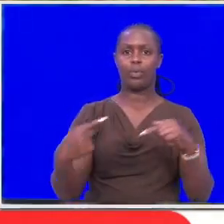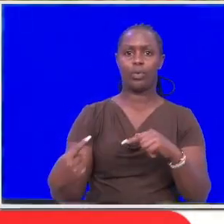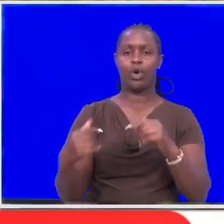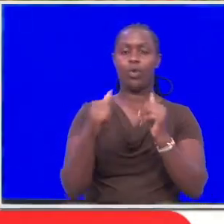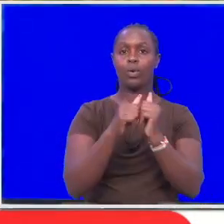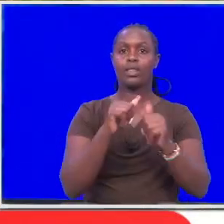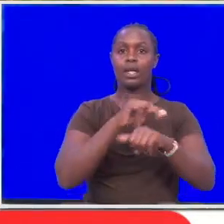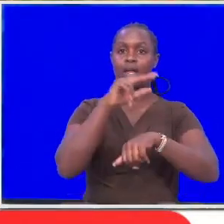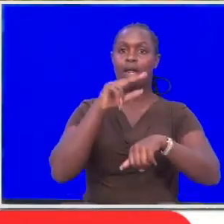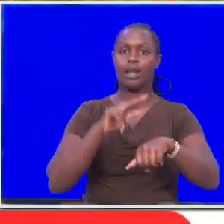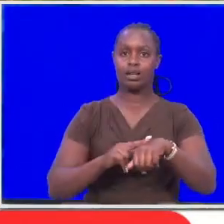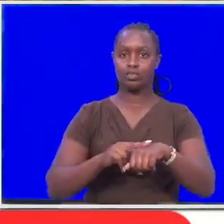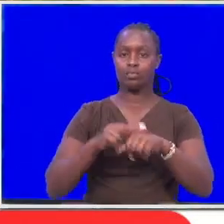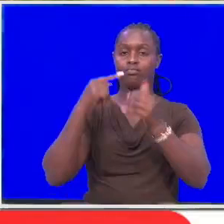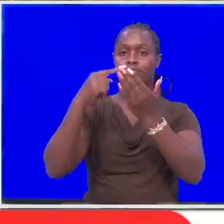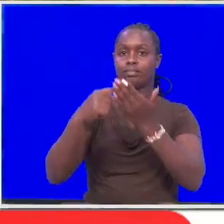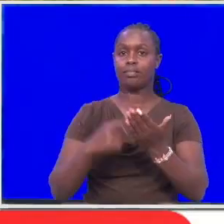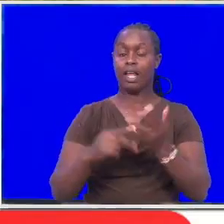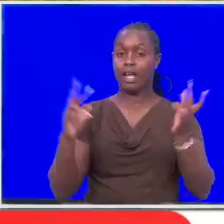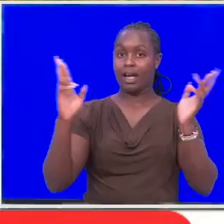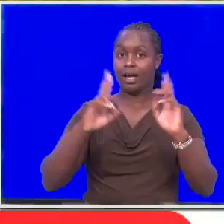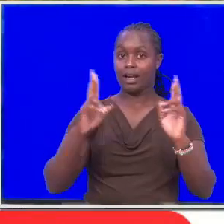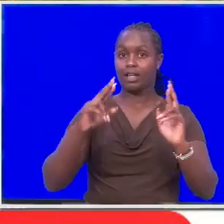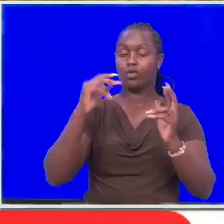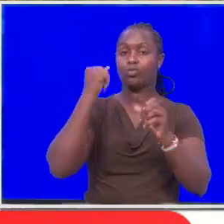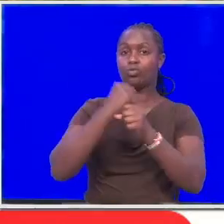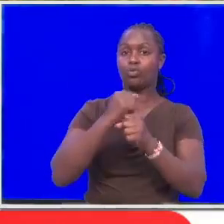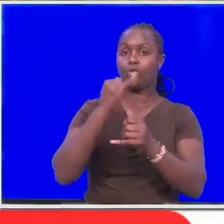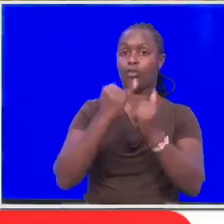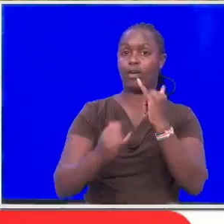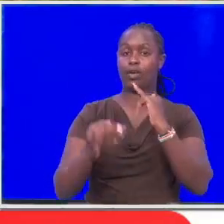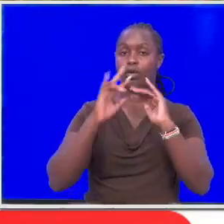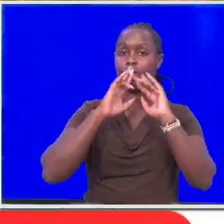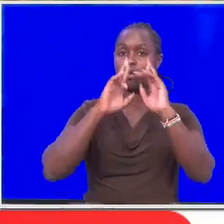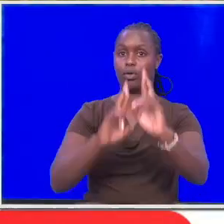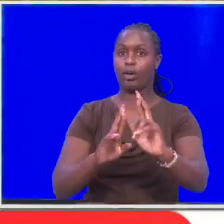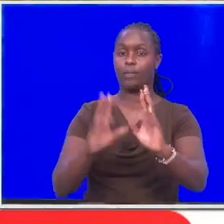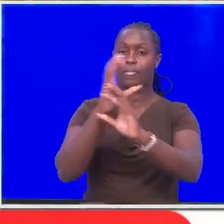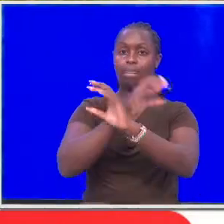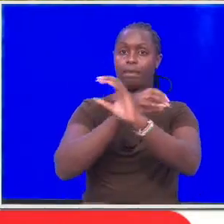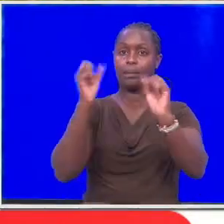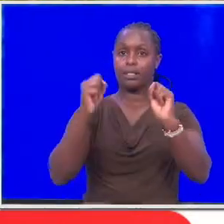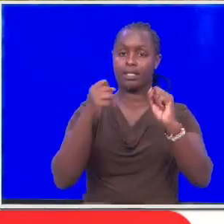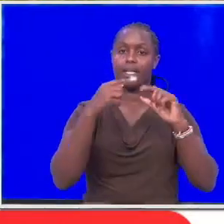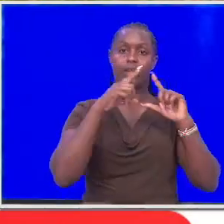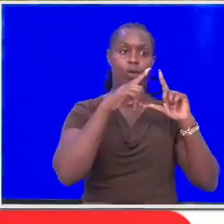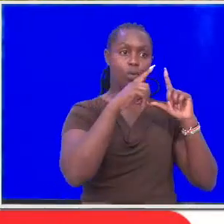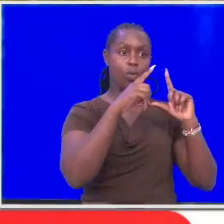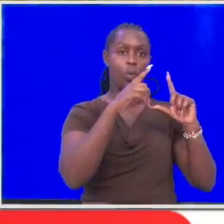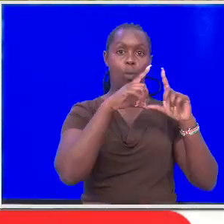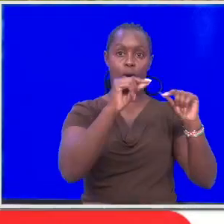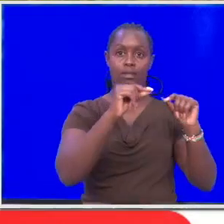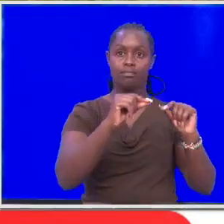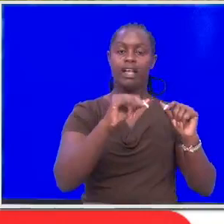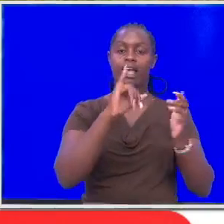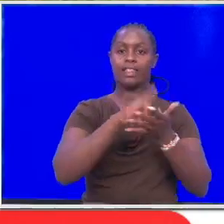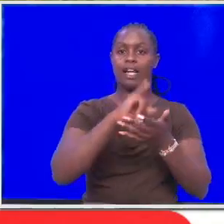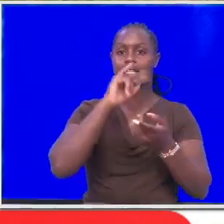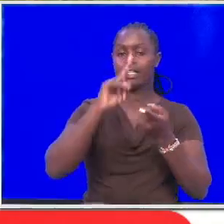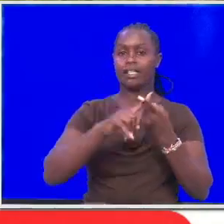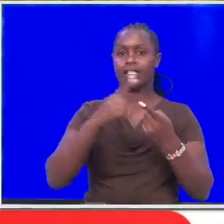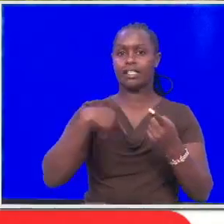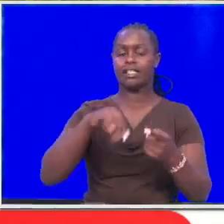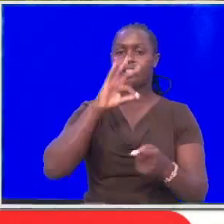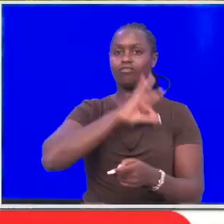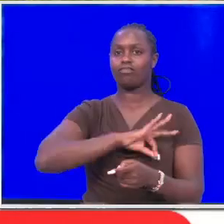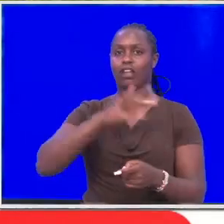Dialogue Committee set to retreat and draft its final report, the President's reconciliatory tone is a bonus for the committee